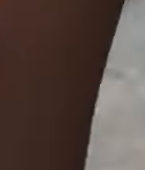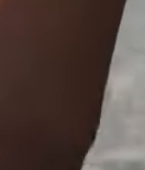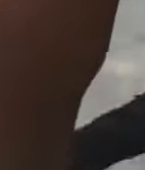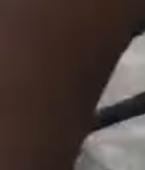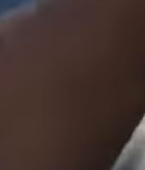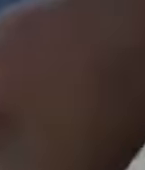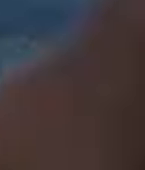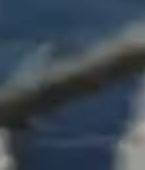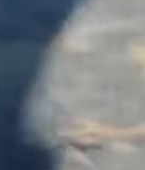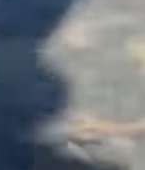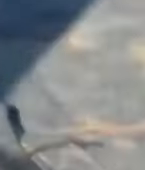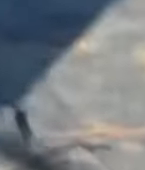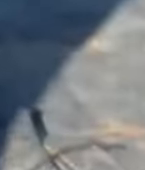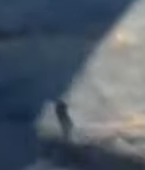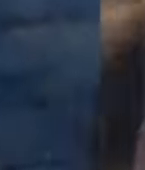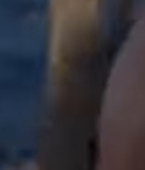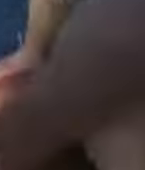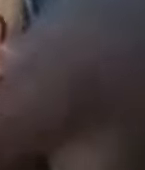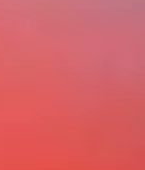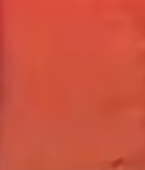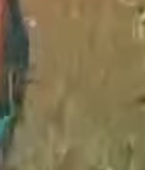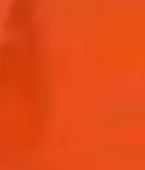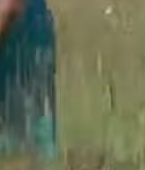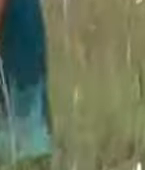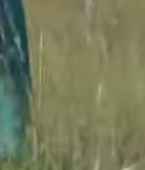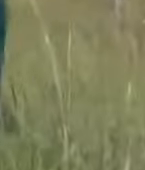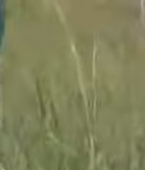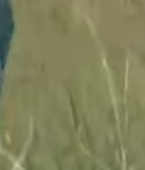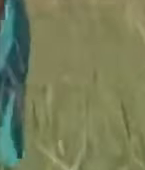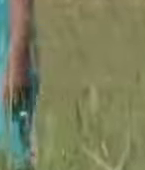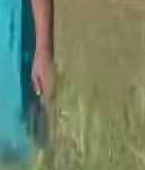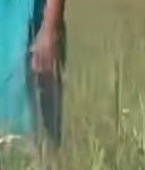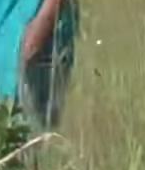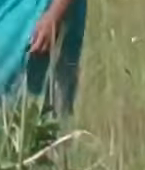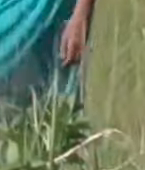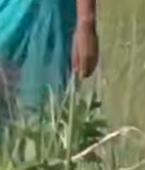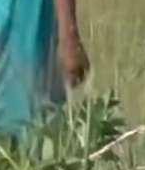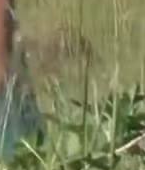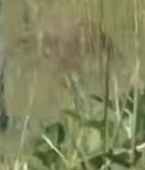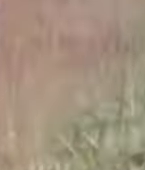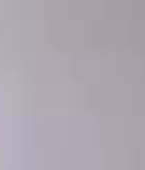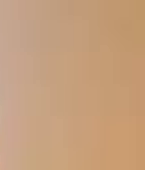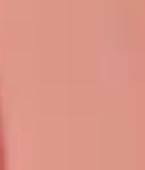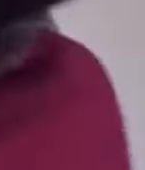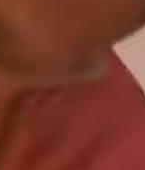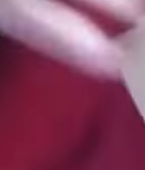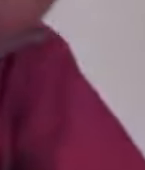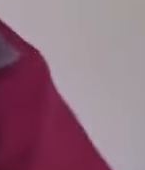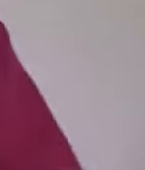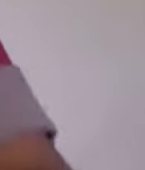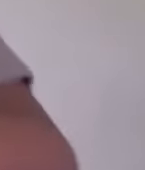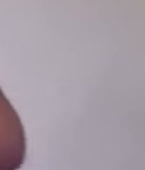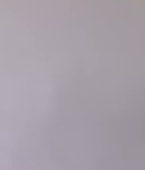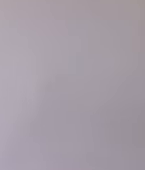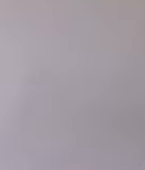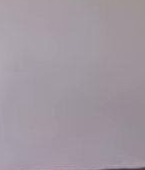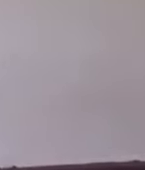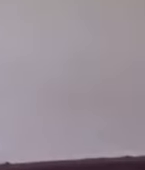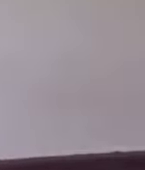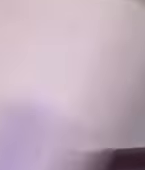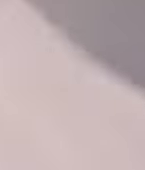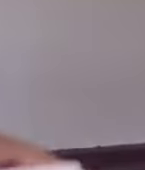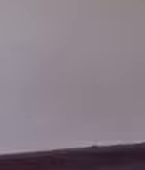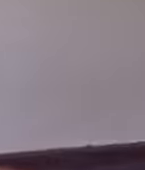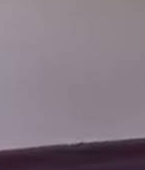and sweating, providing for her siblings. Because she had no one to pay her fees. Today, Nolwazi